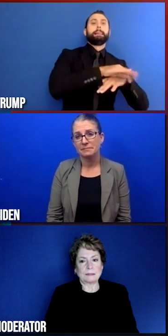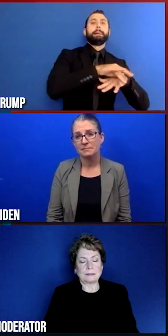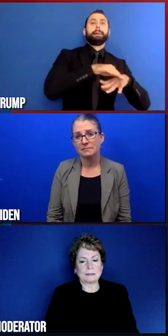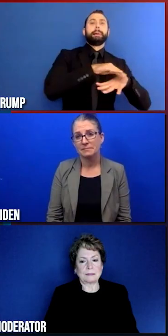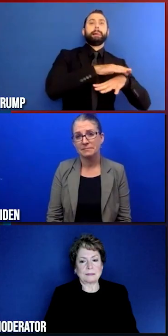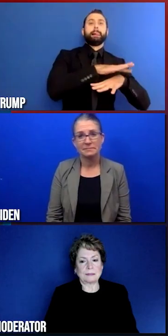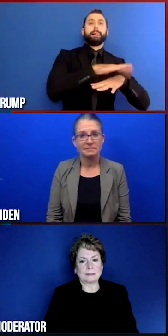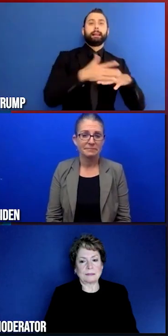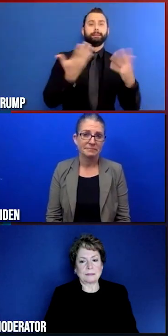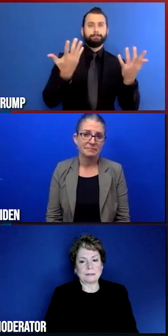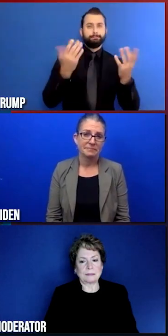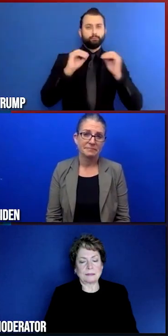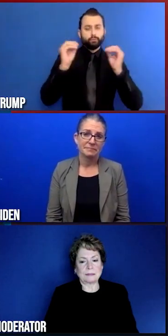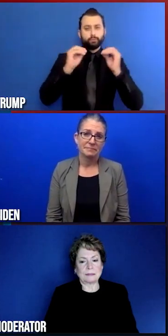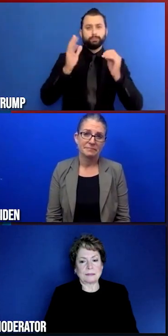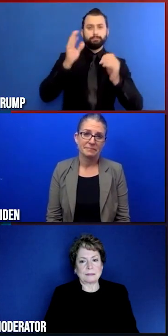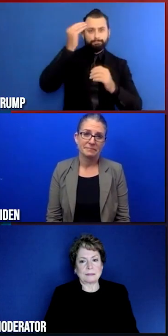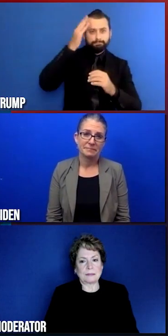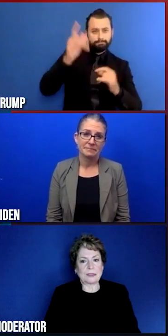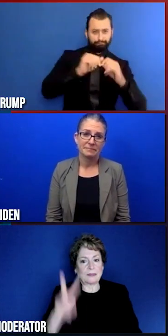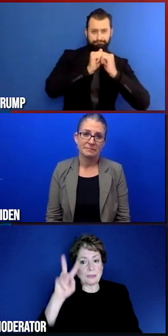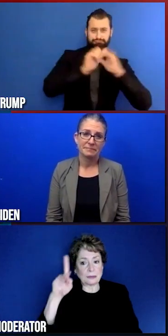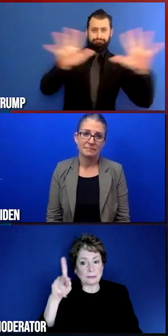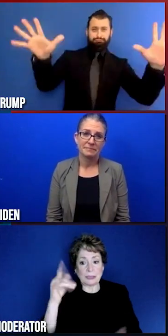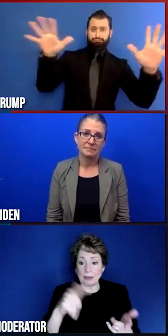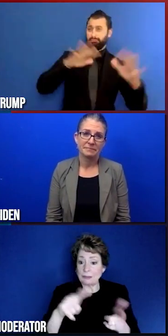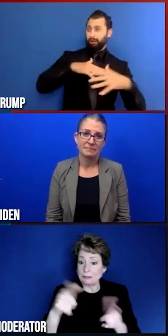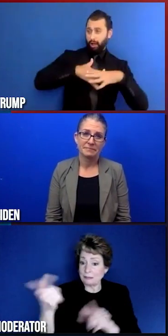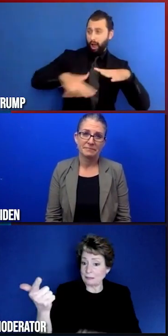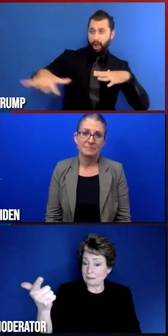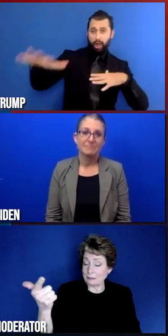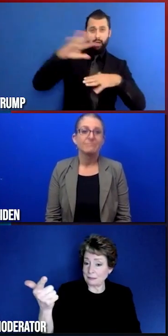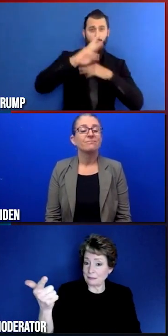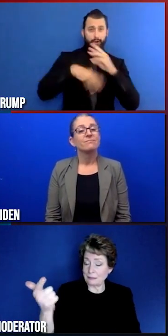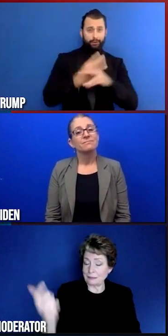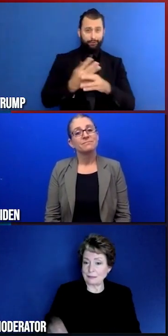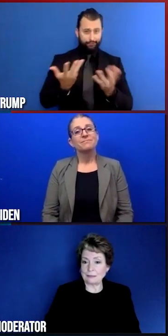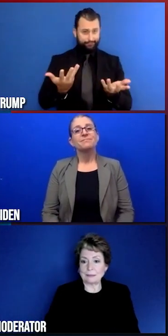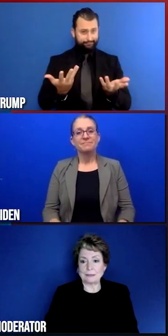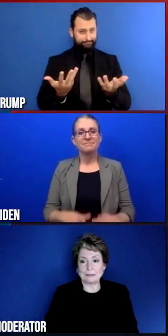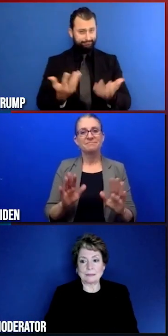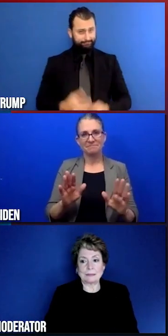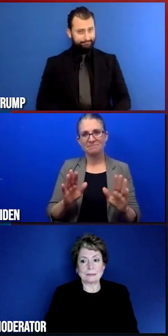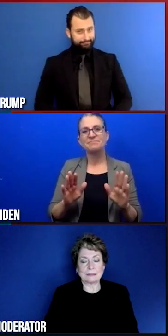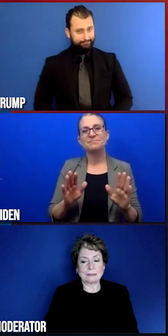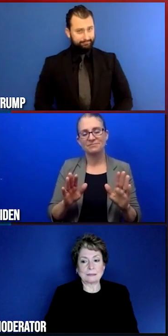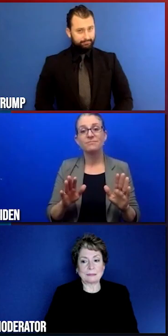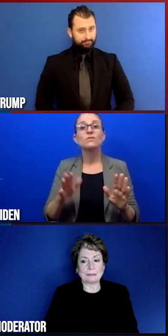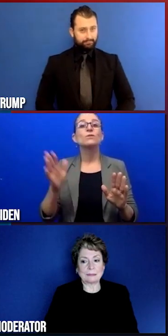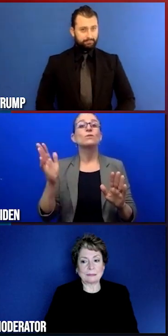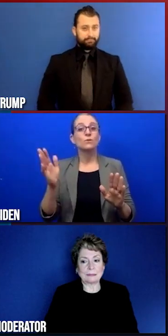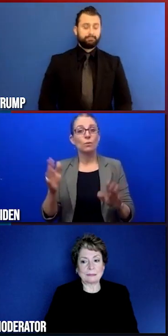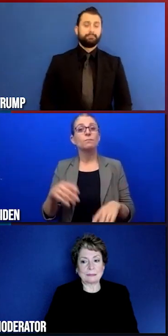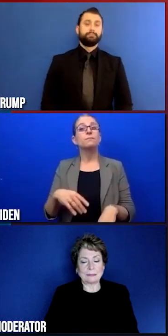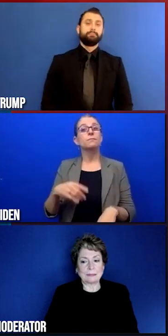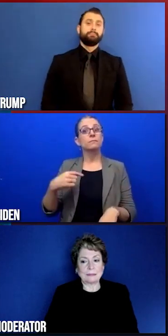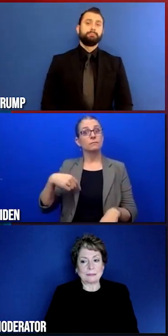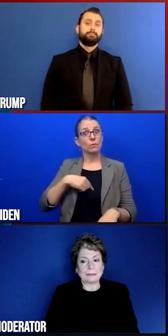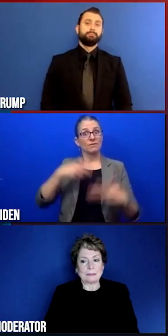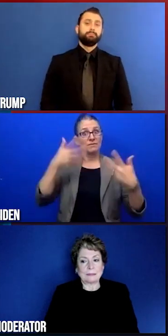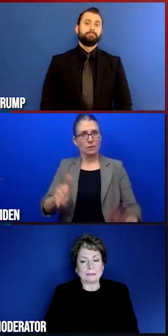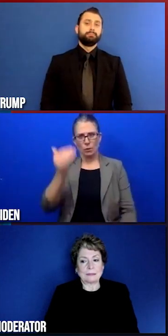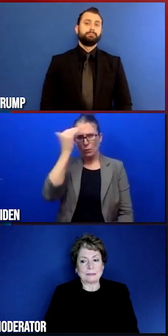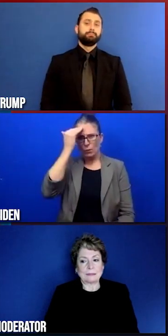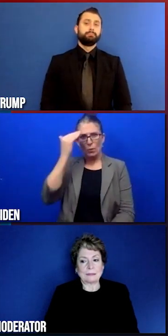President Biden. The fact is that when we knew it was coming, when it hit, what happened? What did the president say? He said,